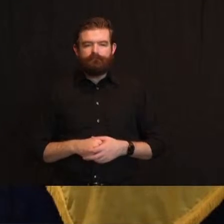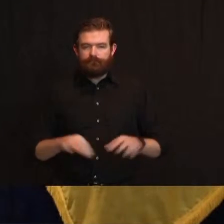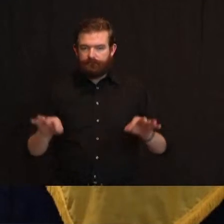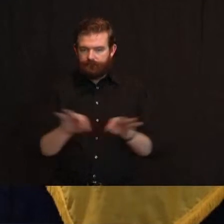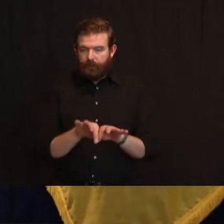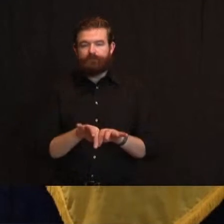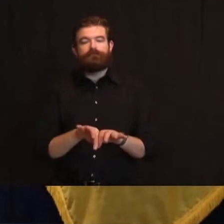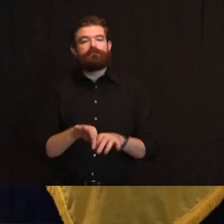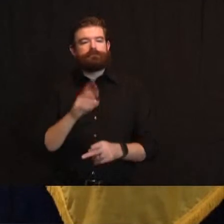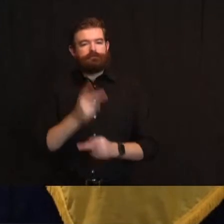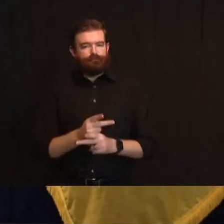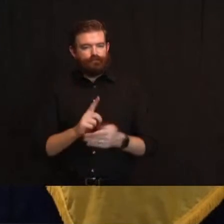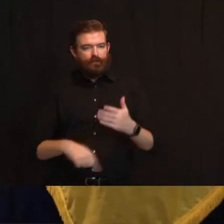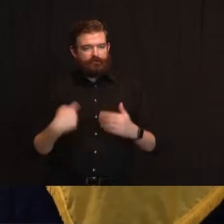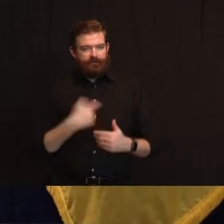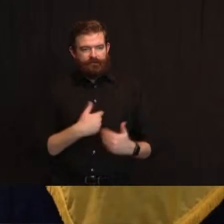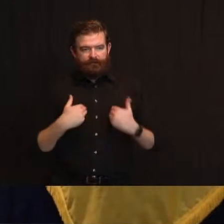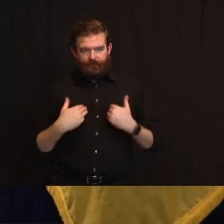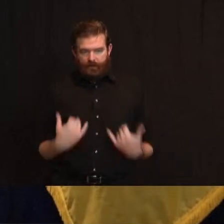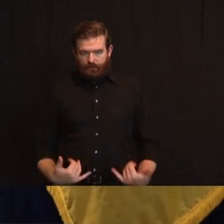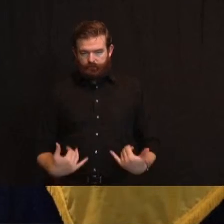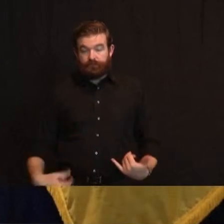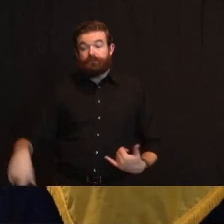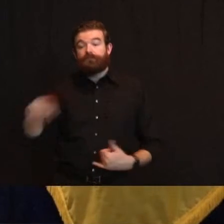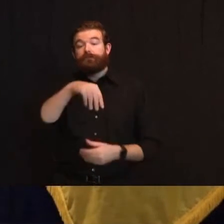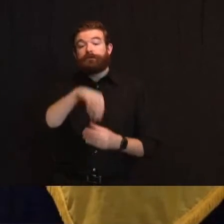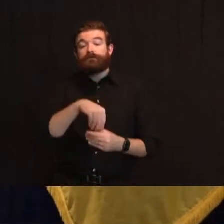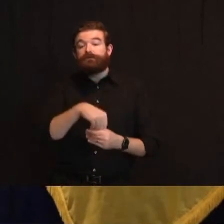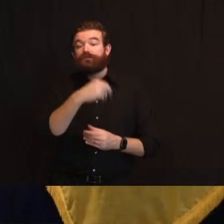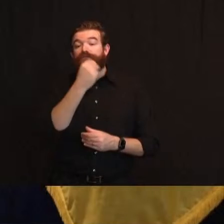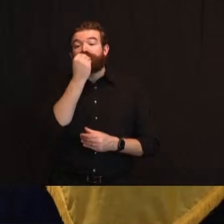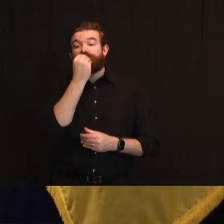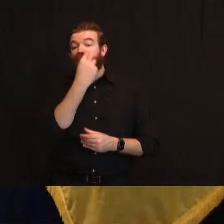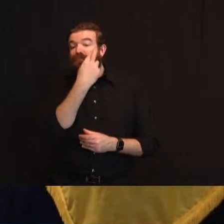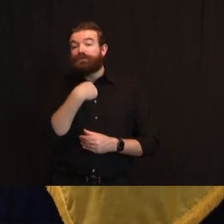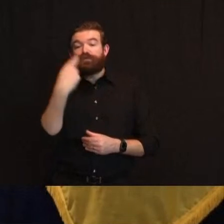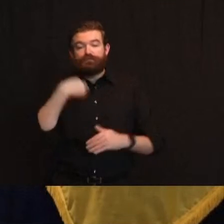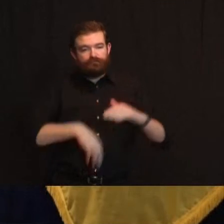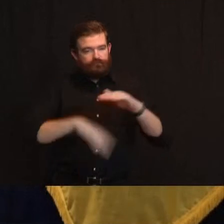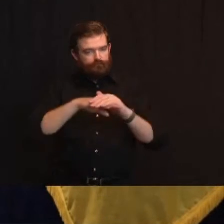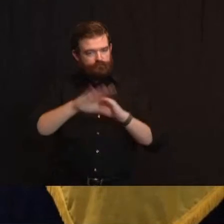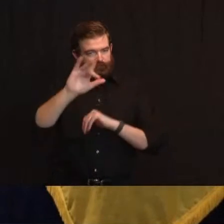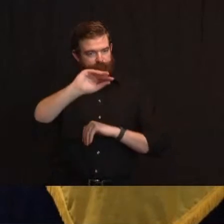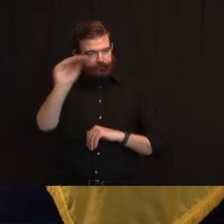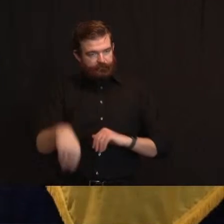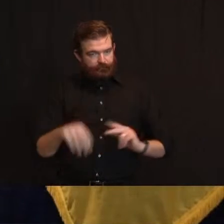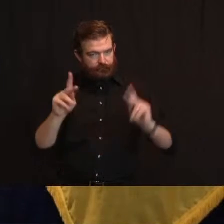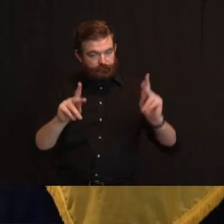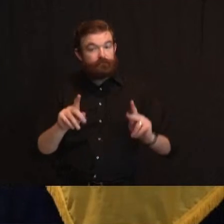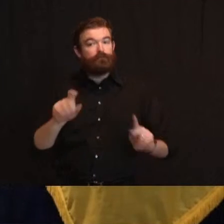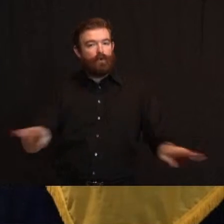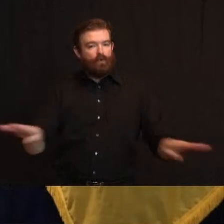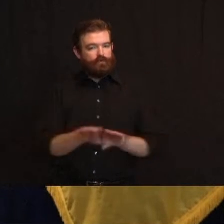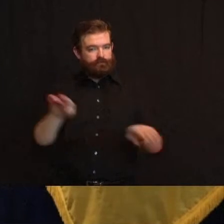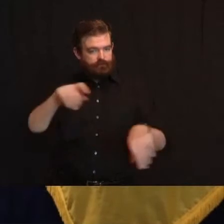to 25% capacity. Closing by 10 p.m. is still our